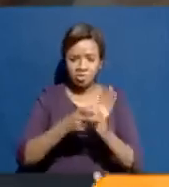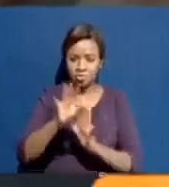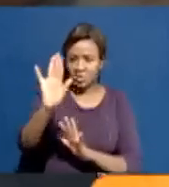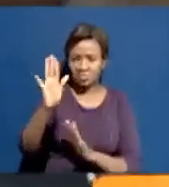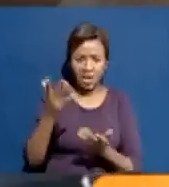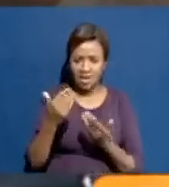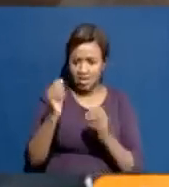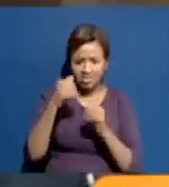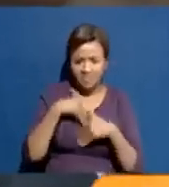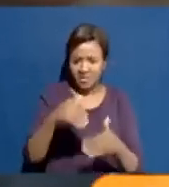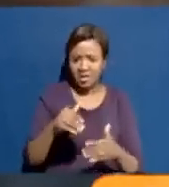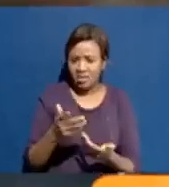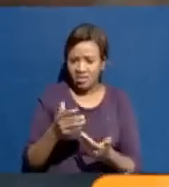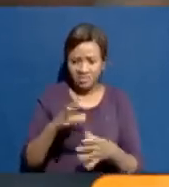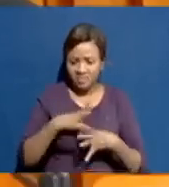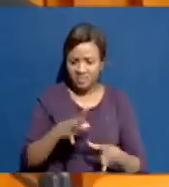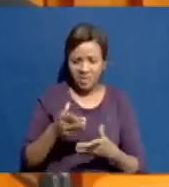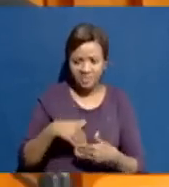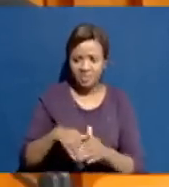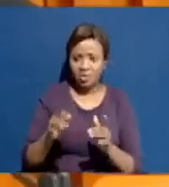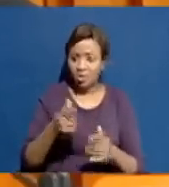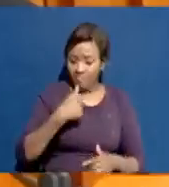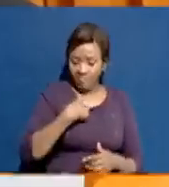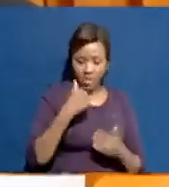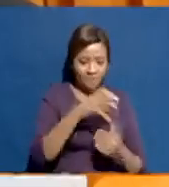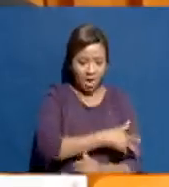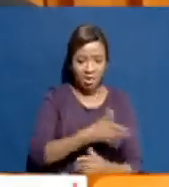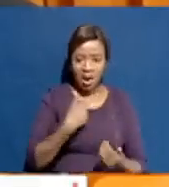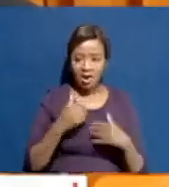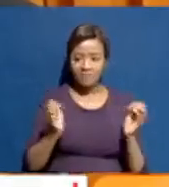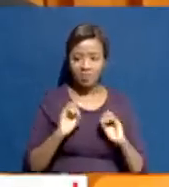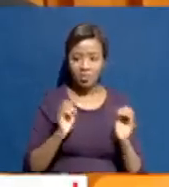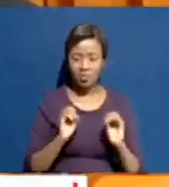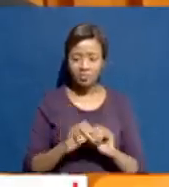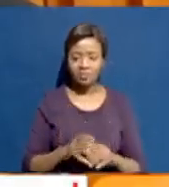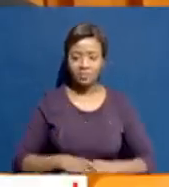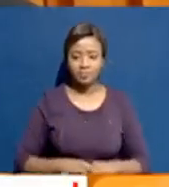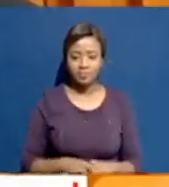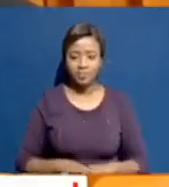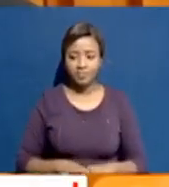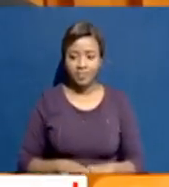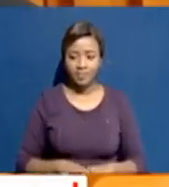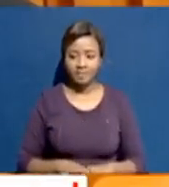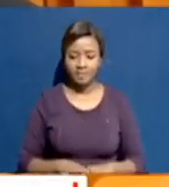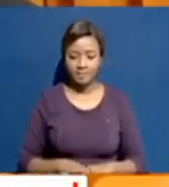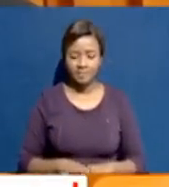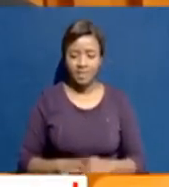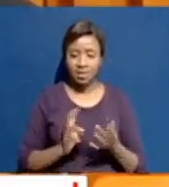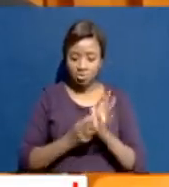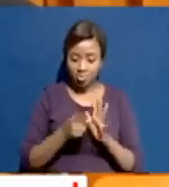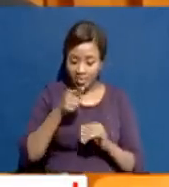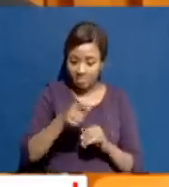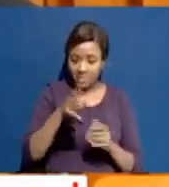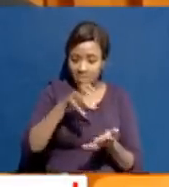no jurisdiction to handle the matter. Other avenues open in the circumstances would be a review before the magistrate